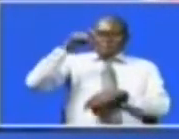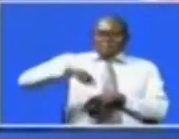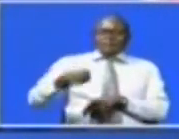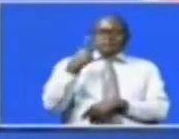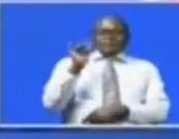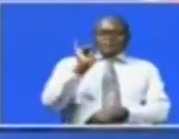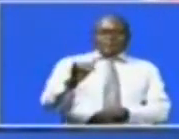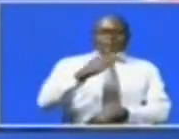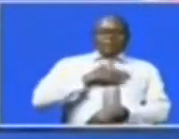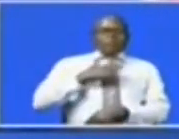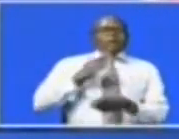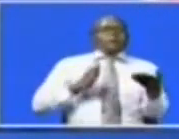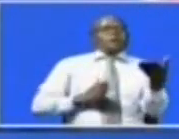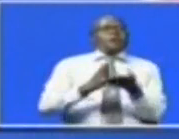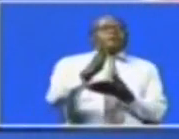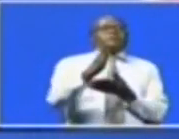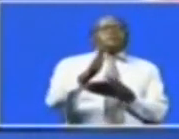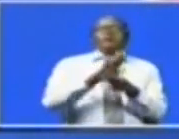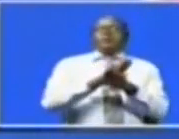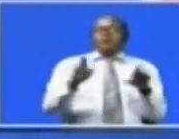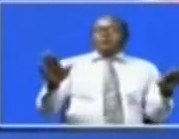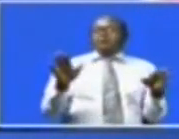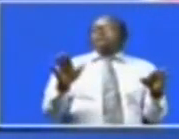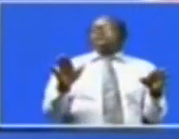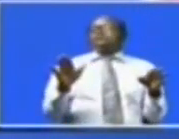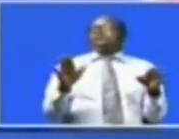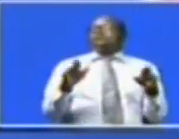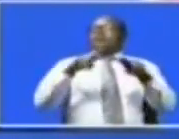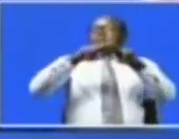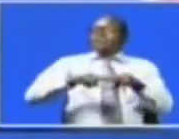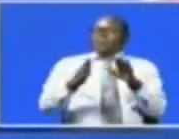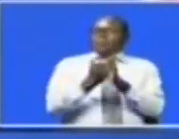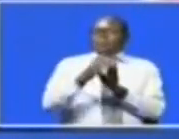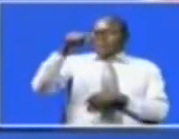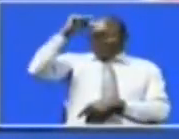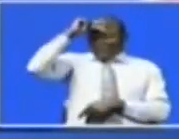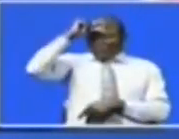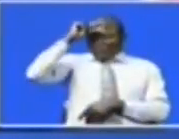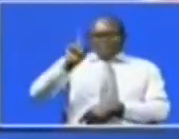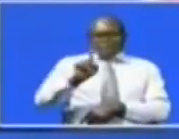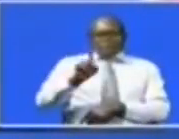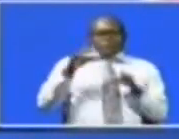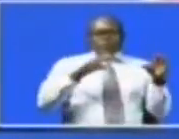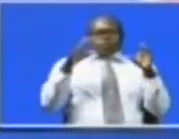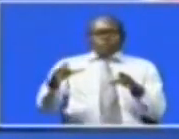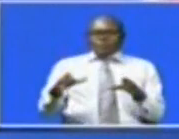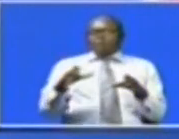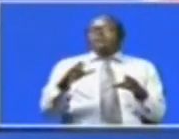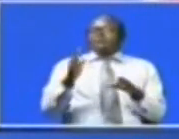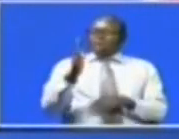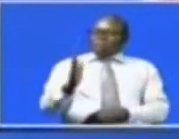that our rights are not predicated on some government somewhere. Community